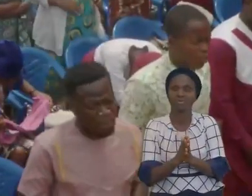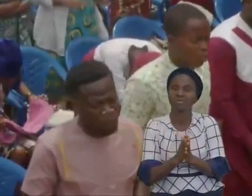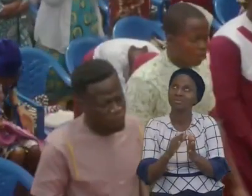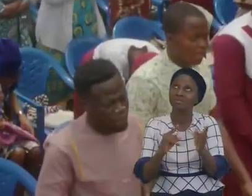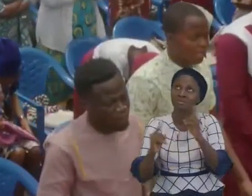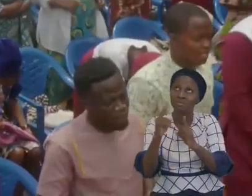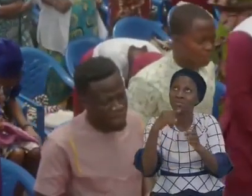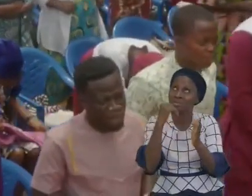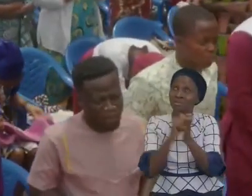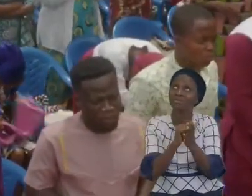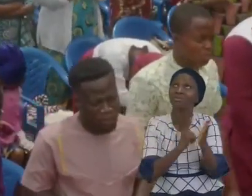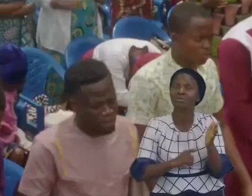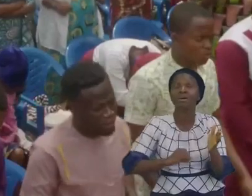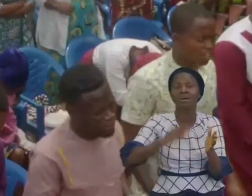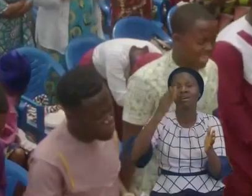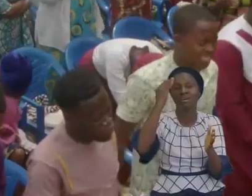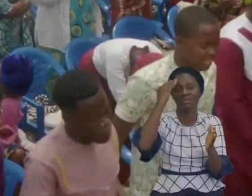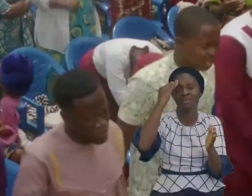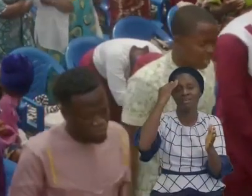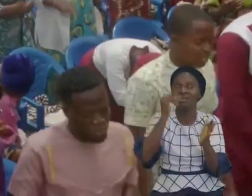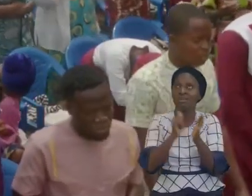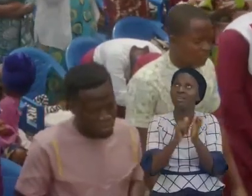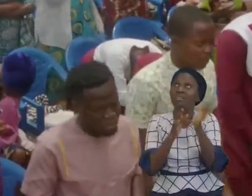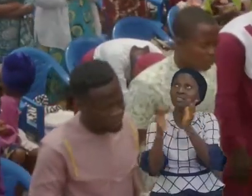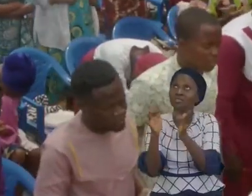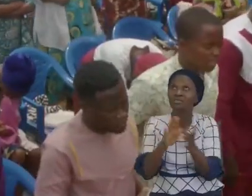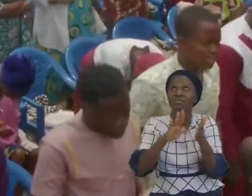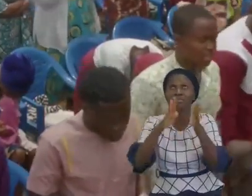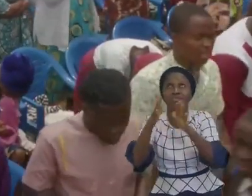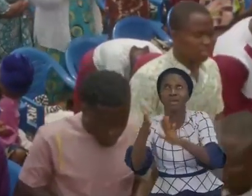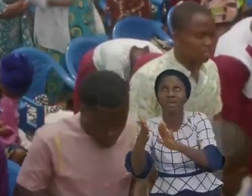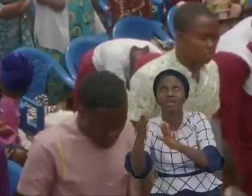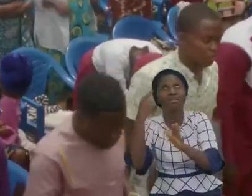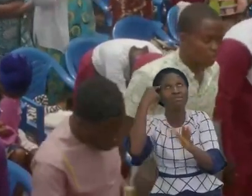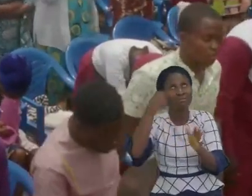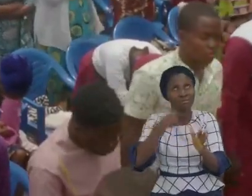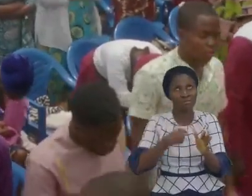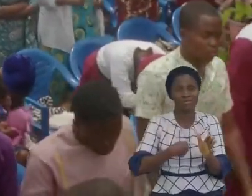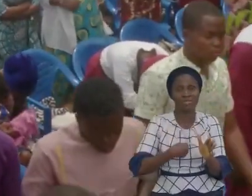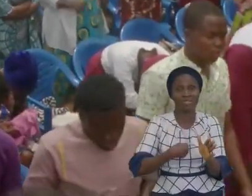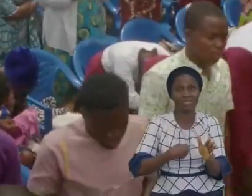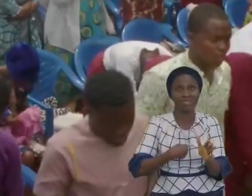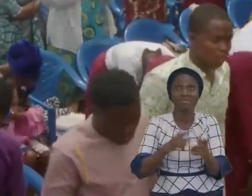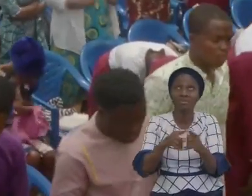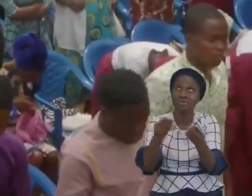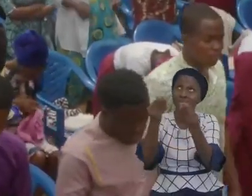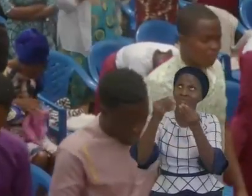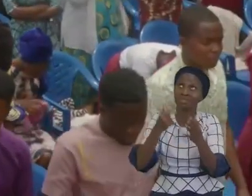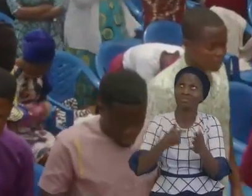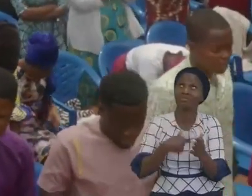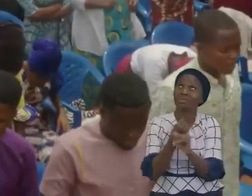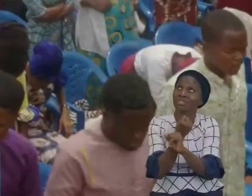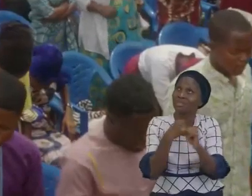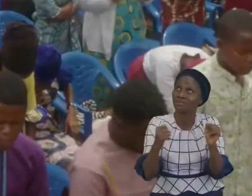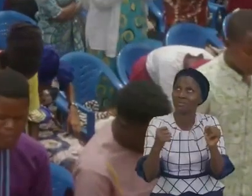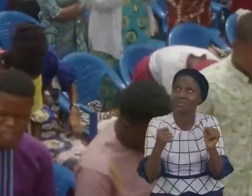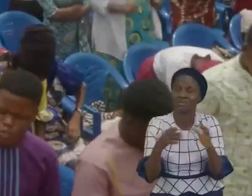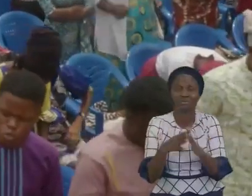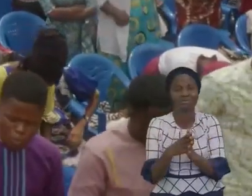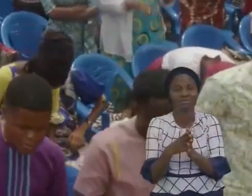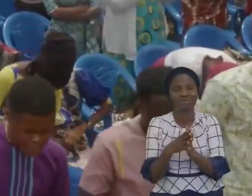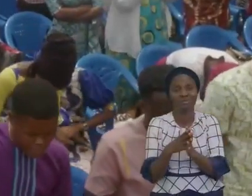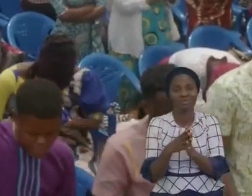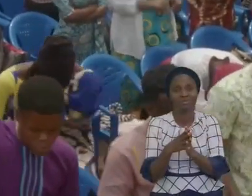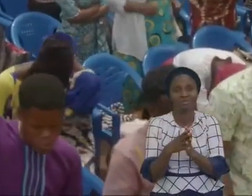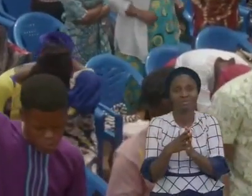me to give me salvation. He will do it. He